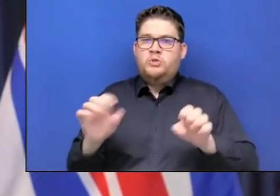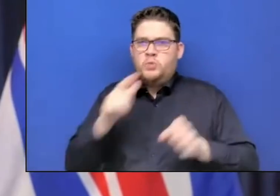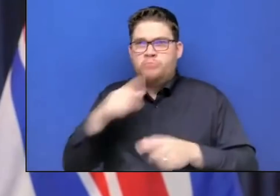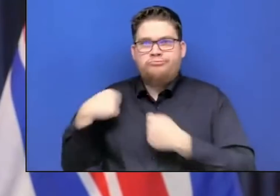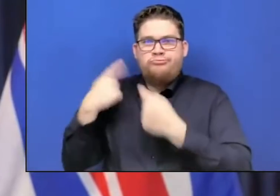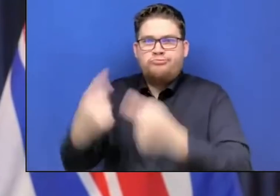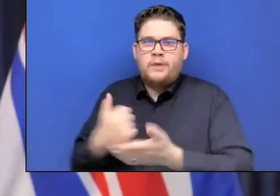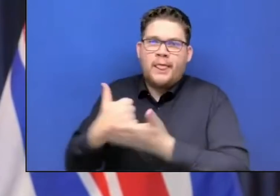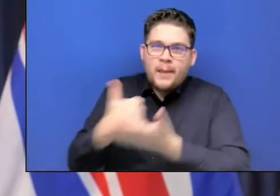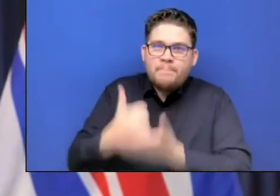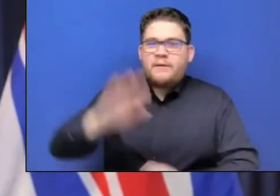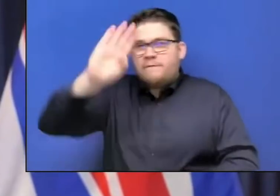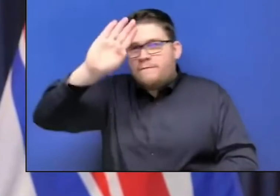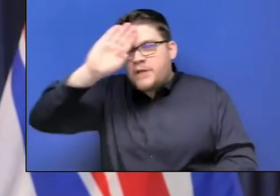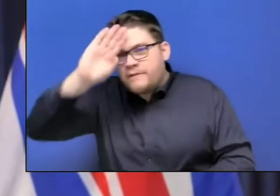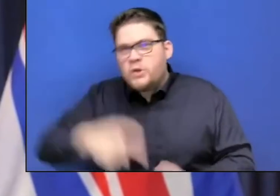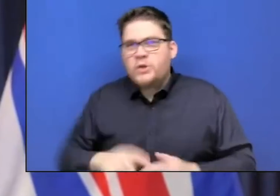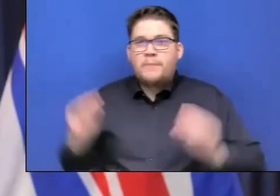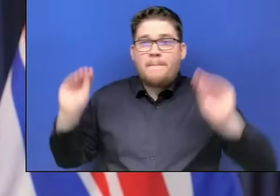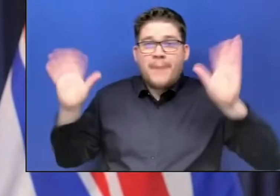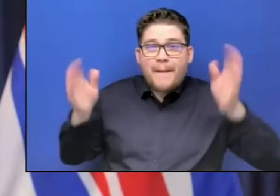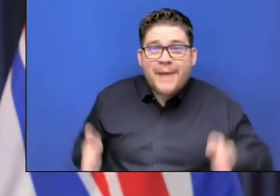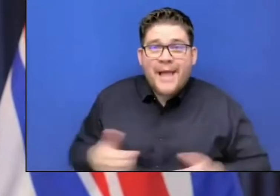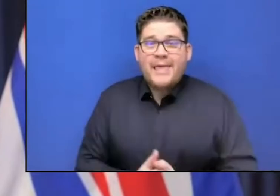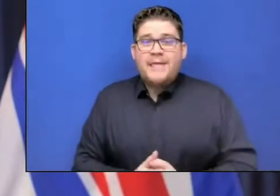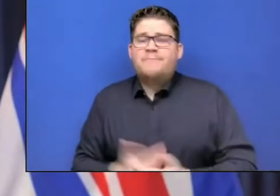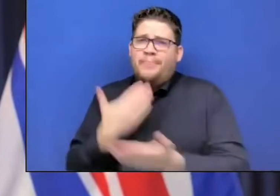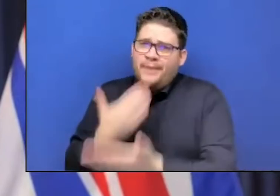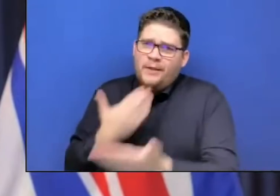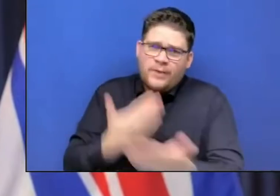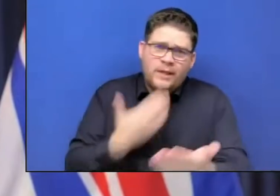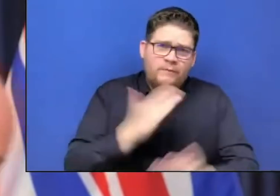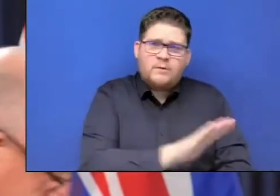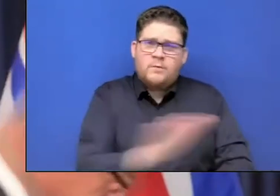need. I'll now pass it over to Minister Fleming for a further update.